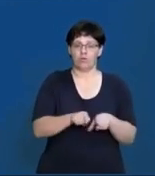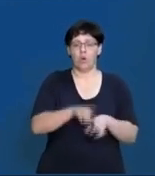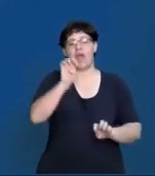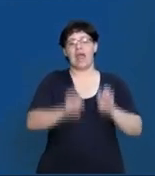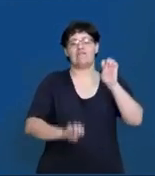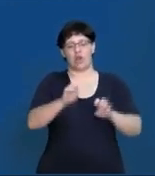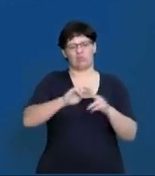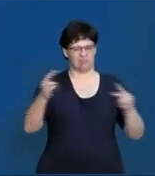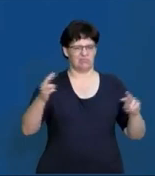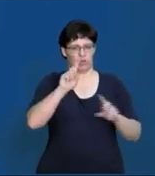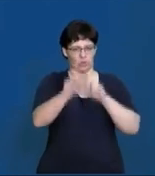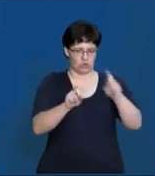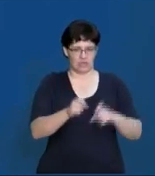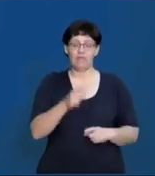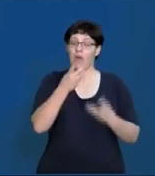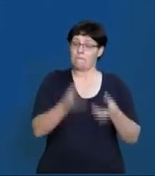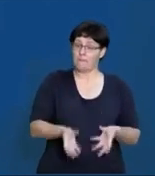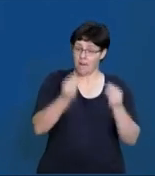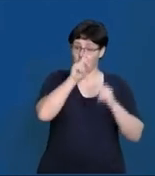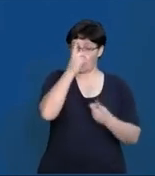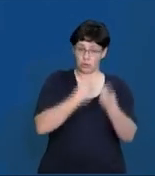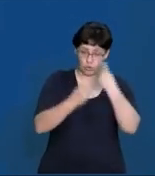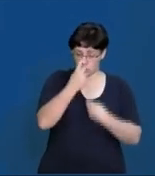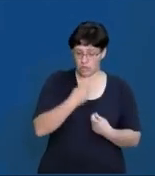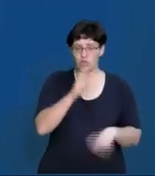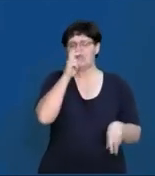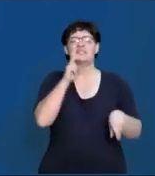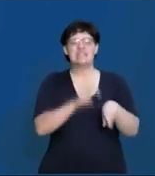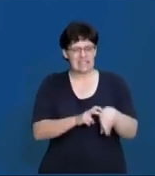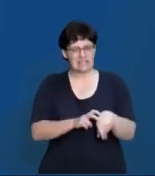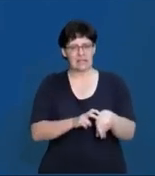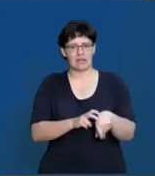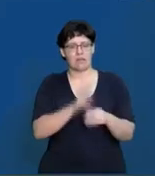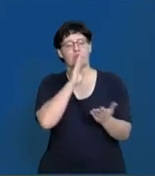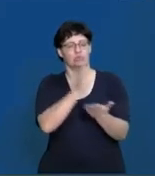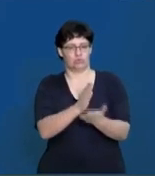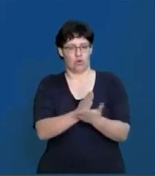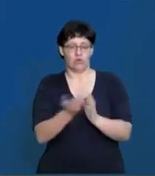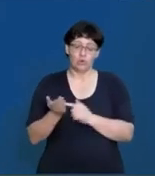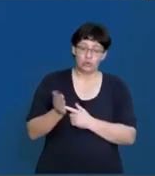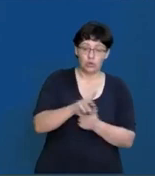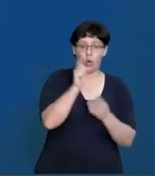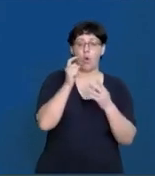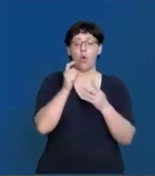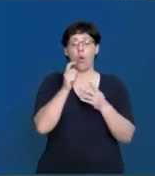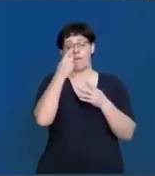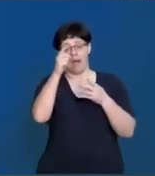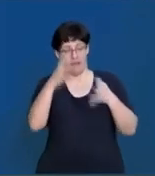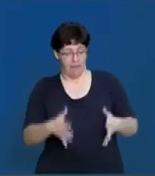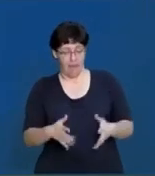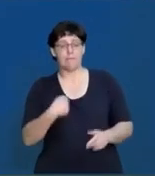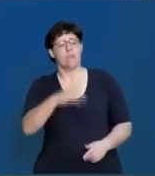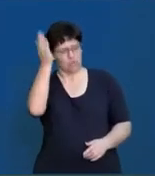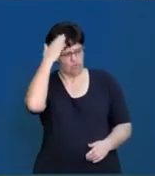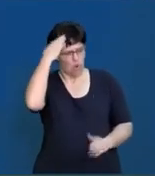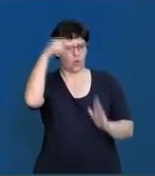particular problem. So, and also evaluate type of questions. When you get this type of questions, please, you need to show and you